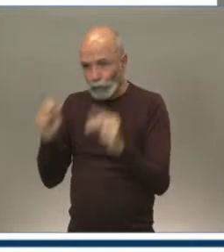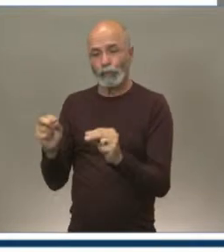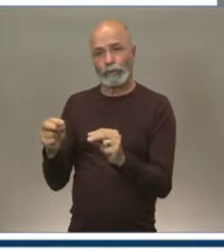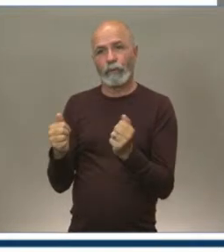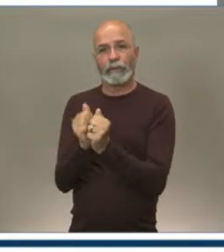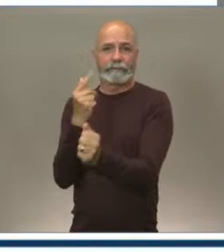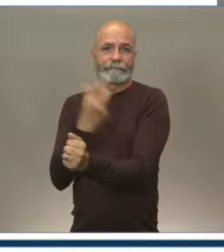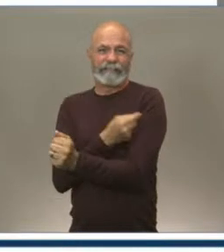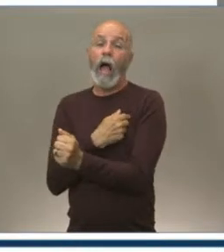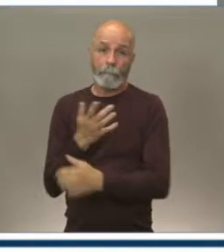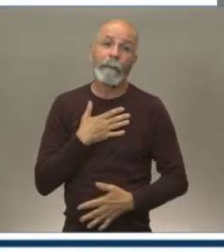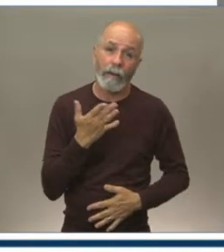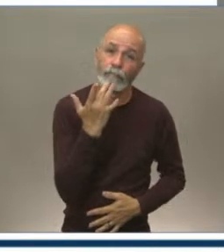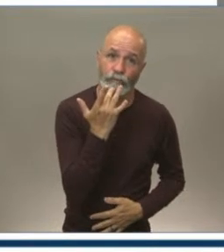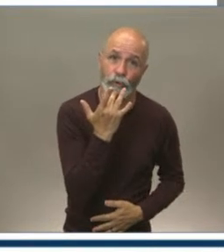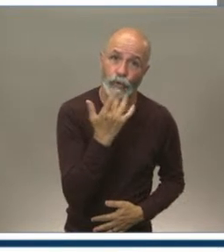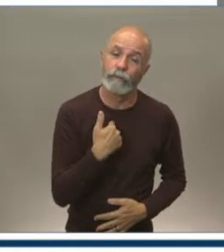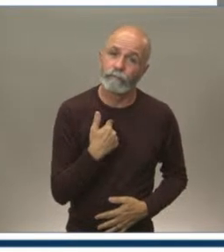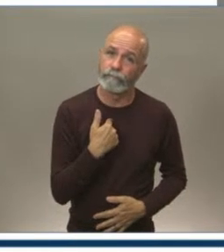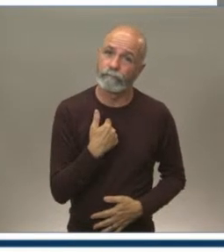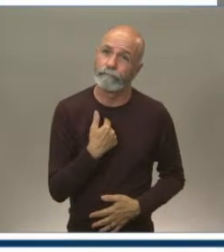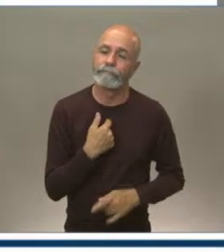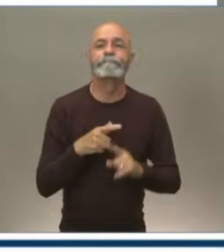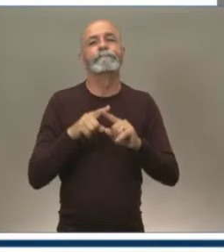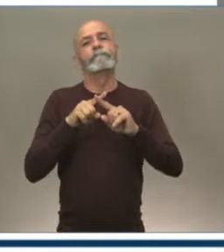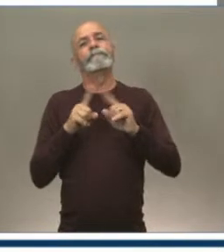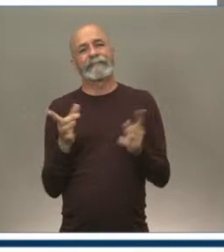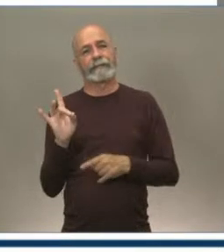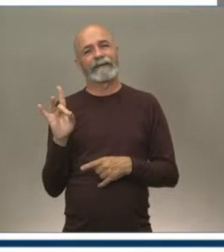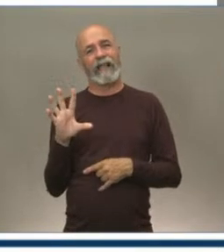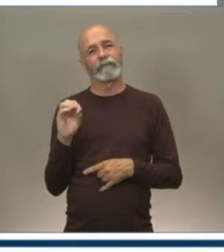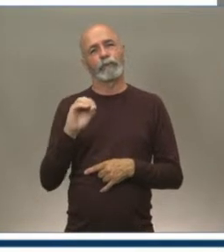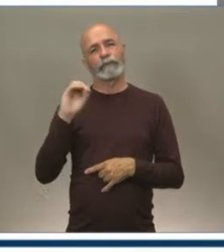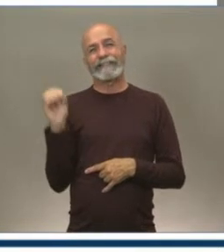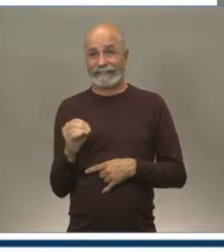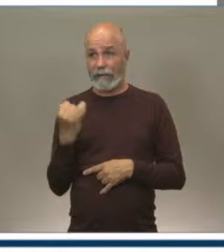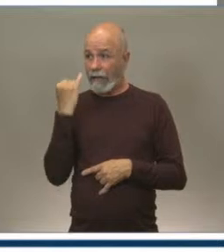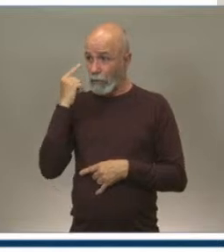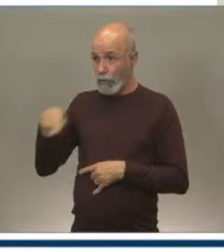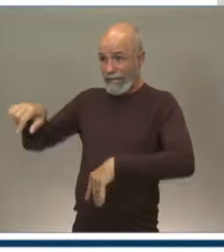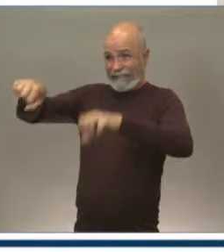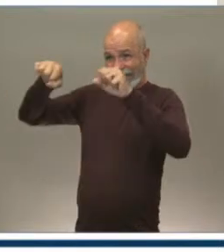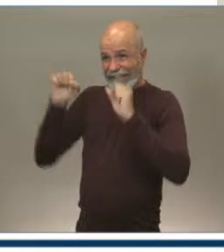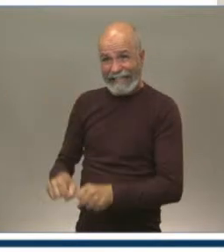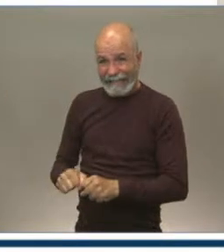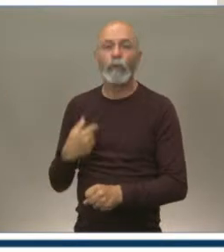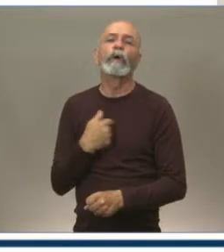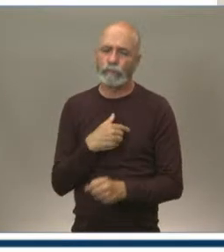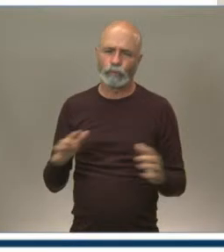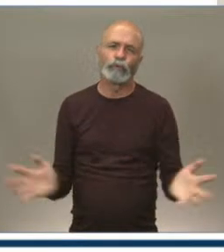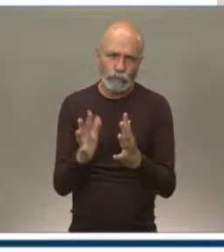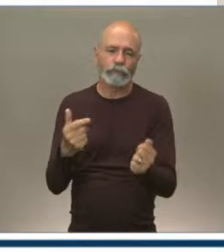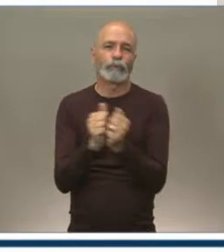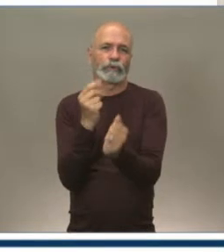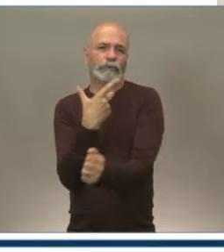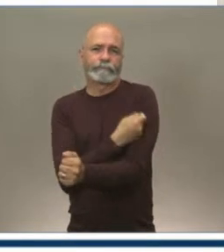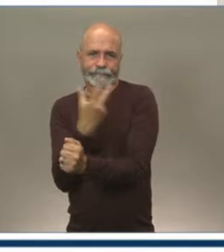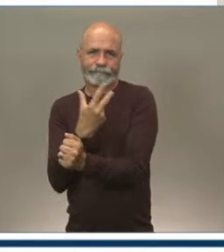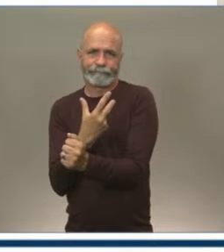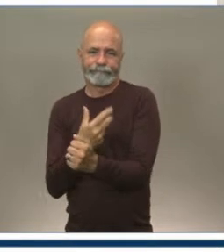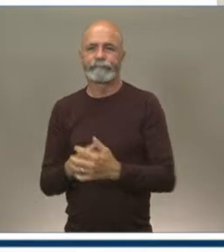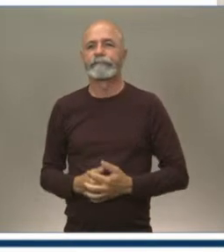should be 85% of those who are eligible need to get vaccinated. Go ahead with your follow-up, Madeline. Thank